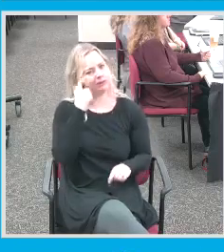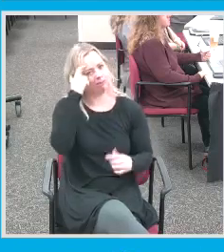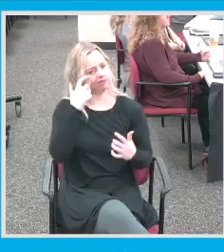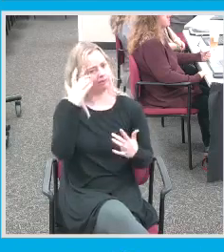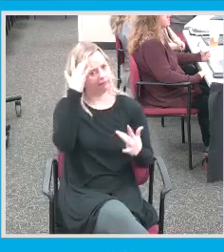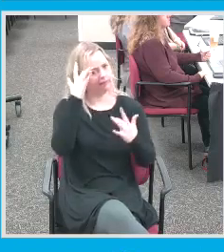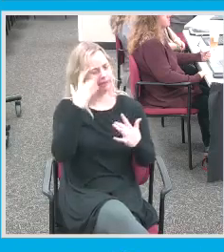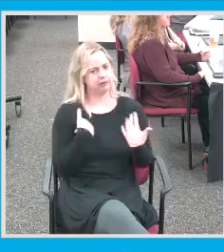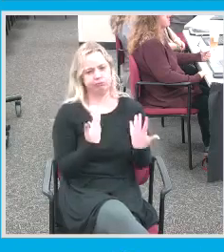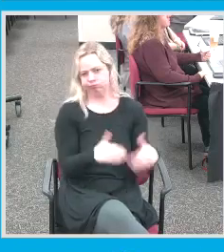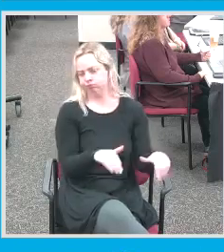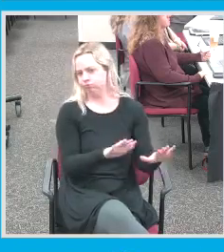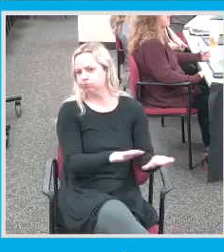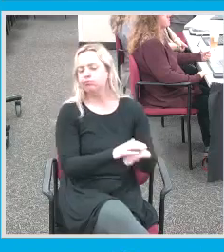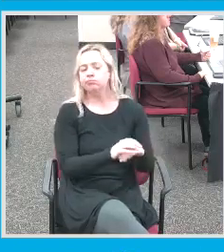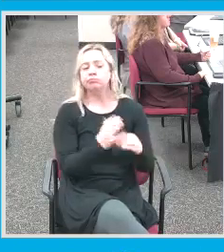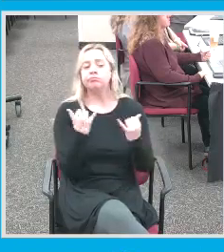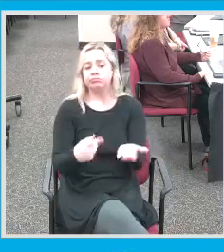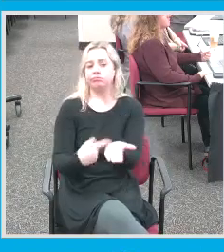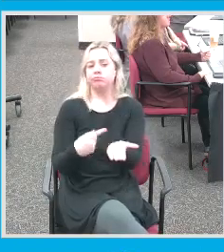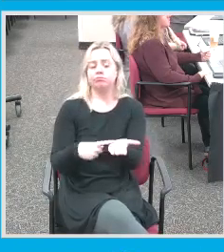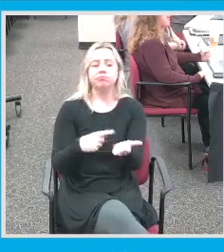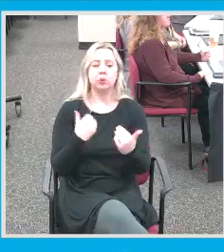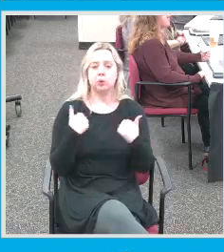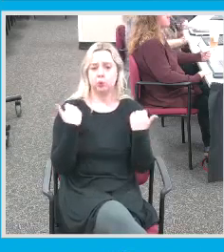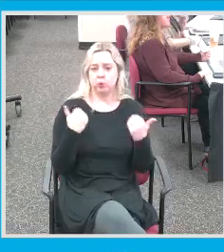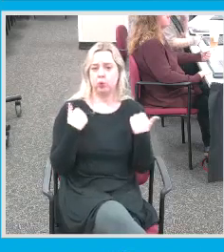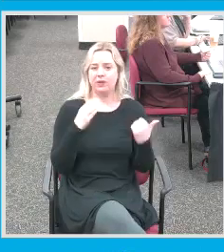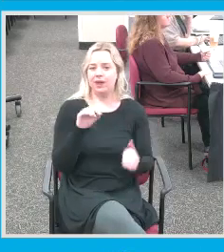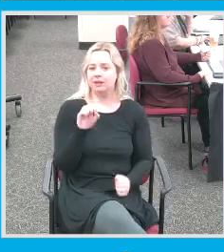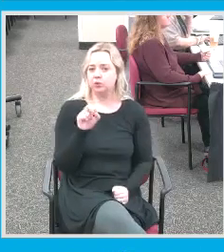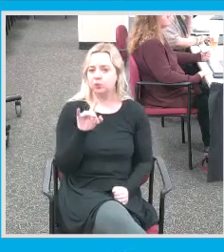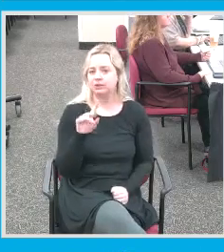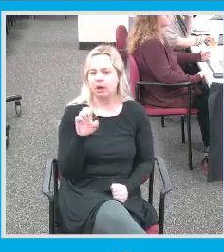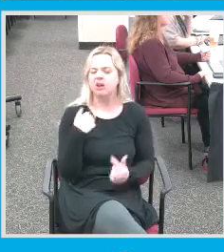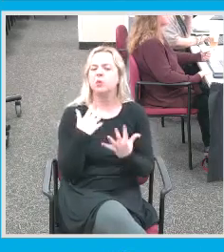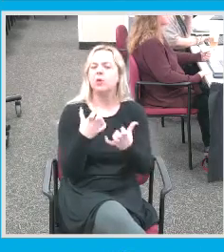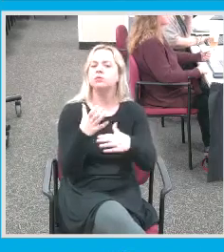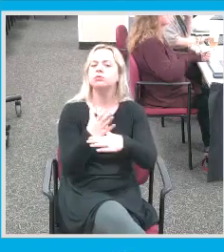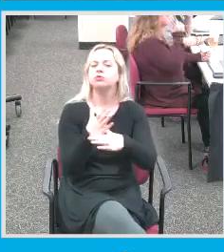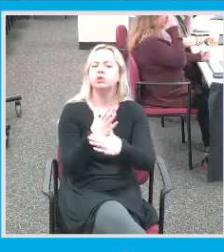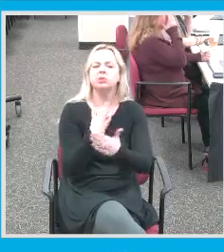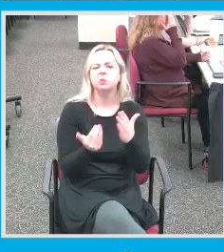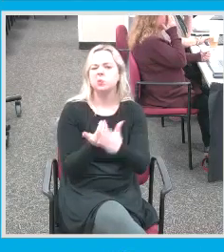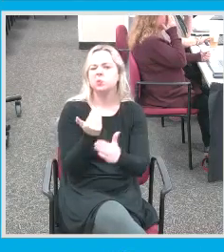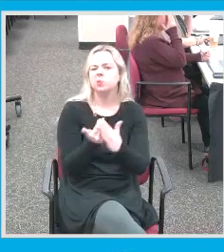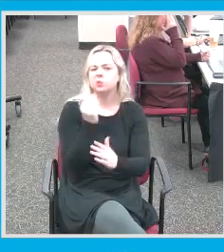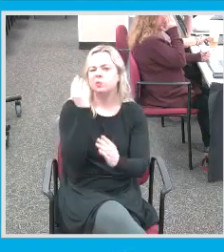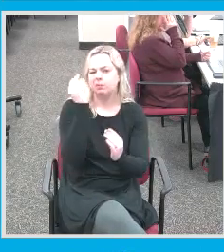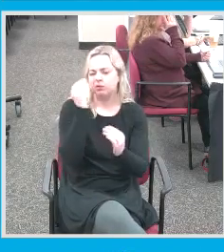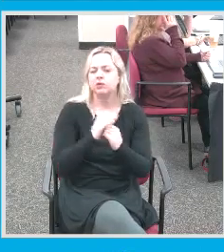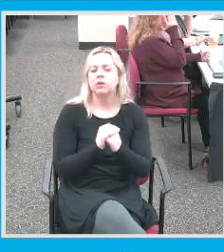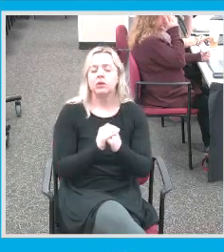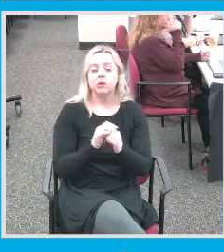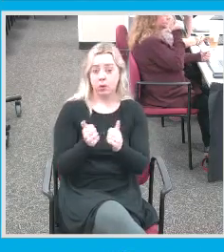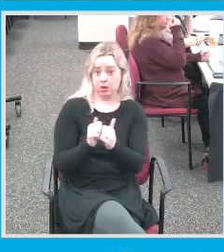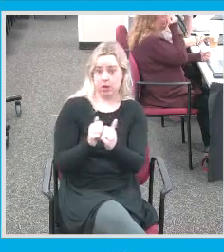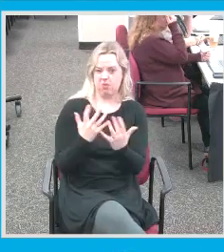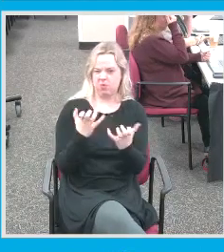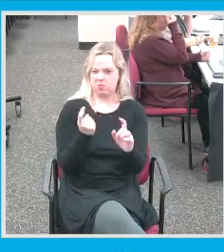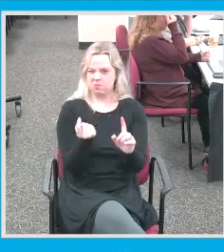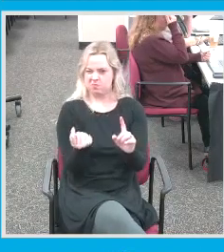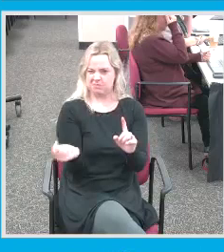about our youth suicide, and I'm going to start by sharing a little bit of updated data. And in order to do that, can you go